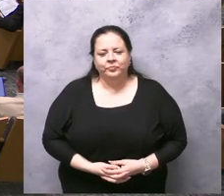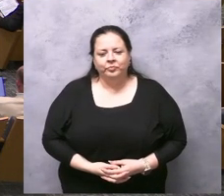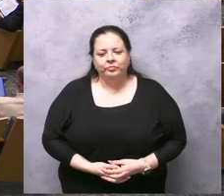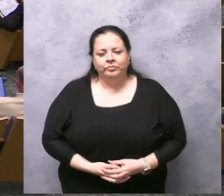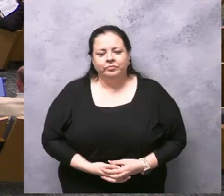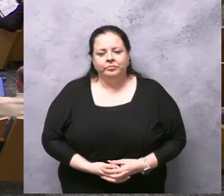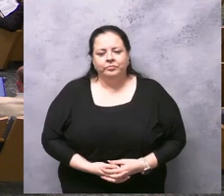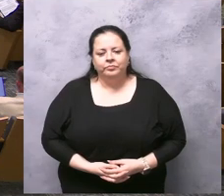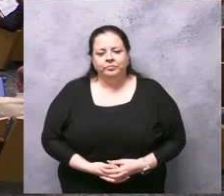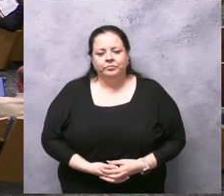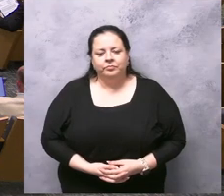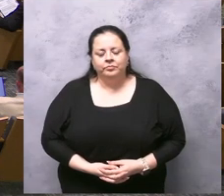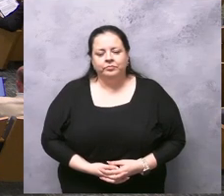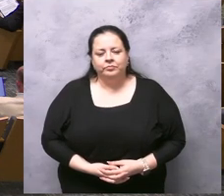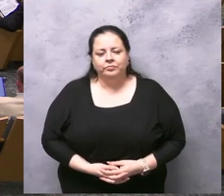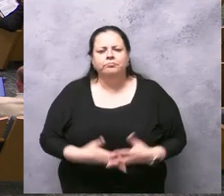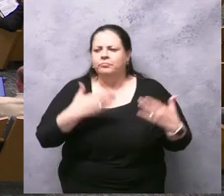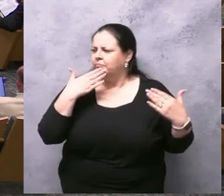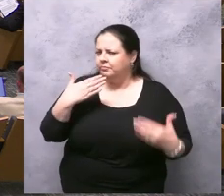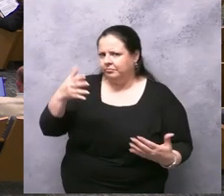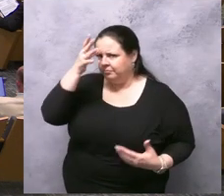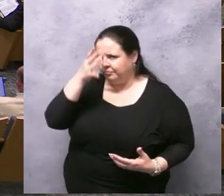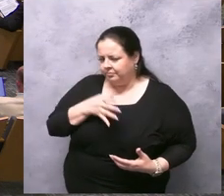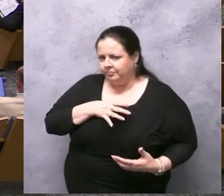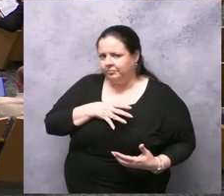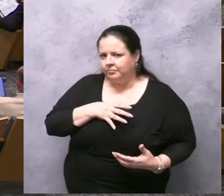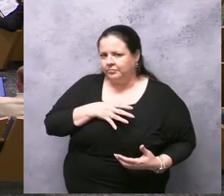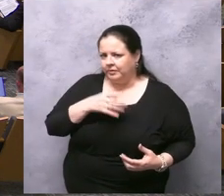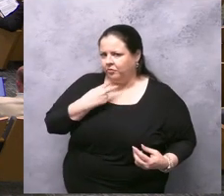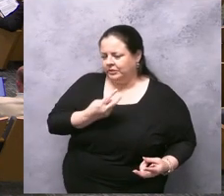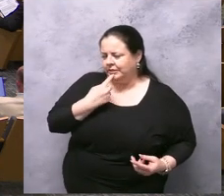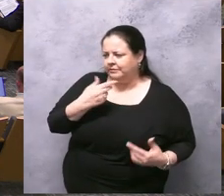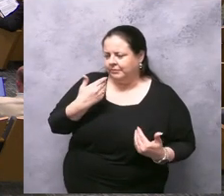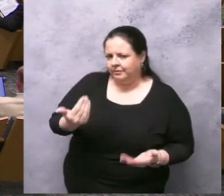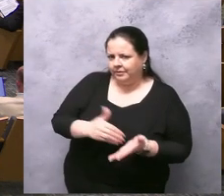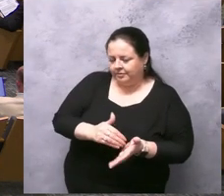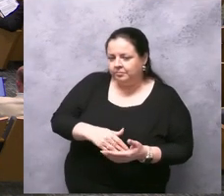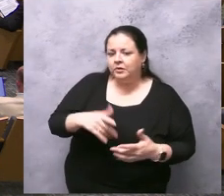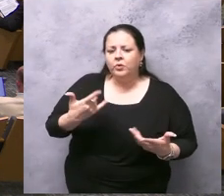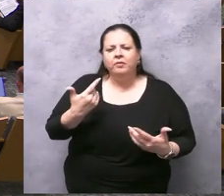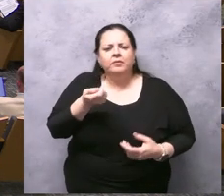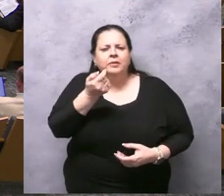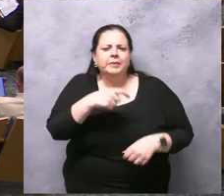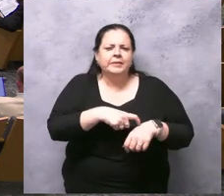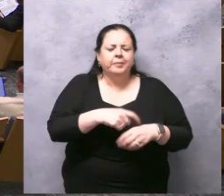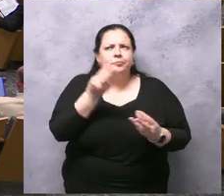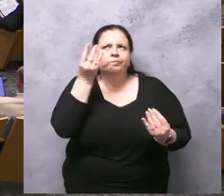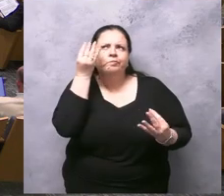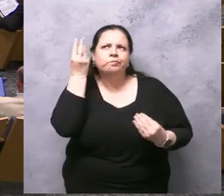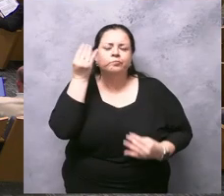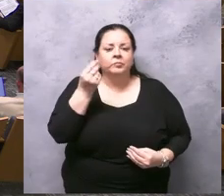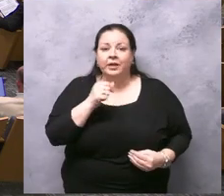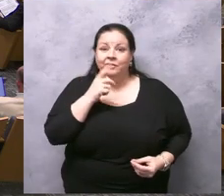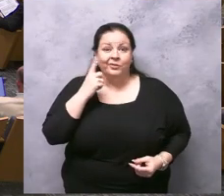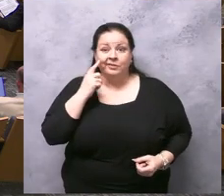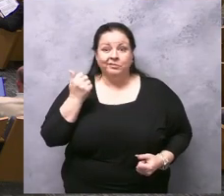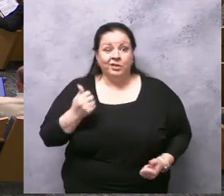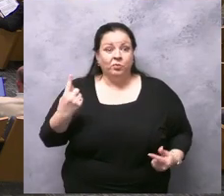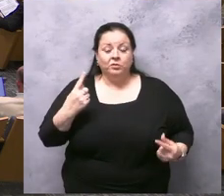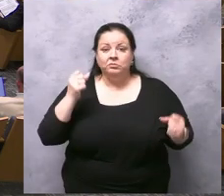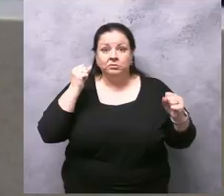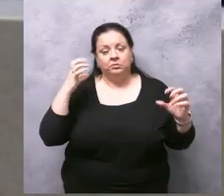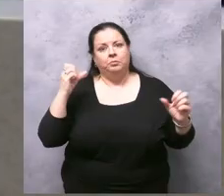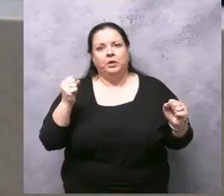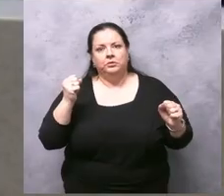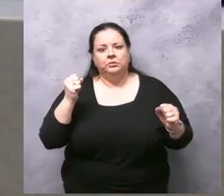Yes, thanks again for the information. We've had a little time to digest it. And, you know, I don't think it's any surprise to anybody that the projected